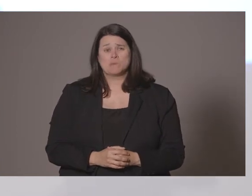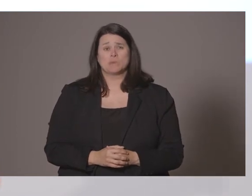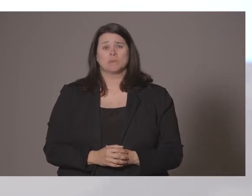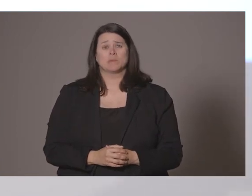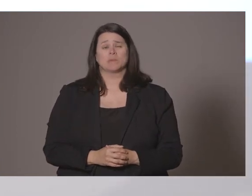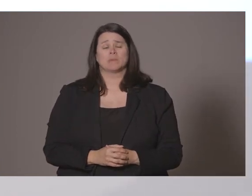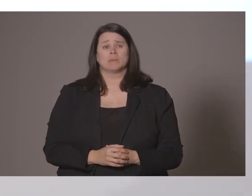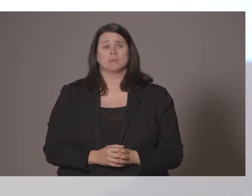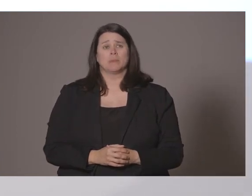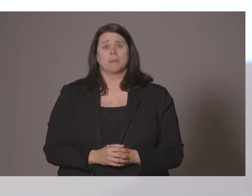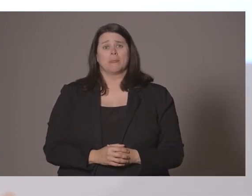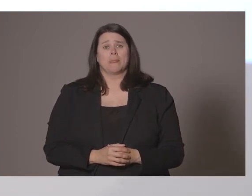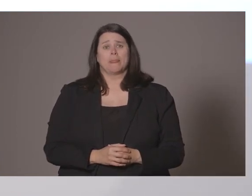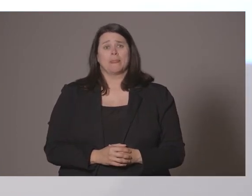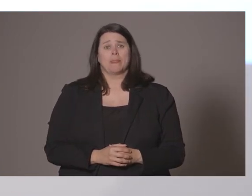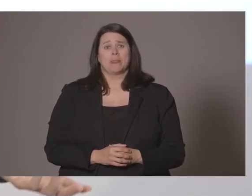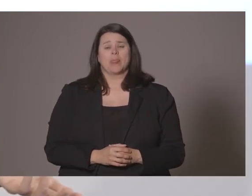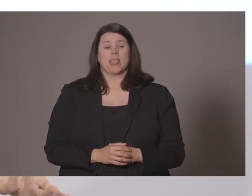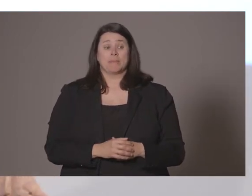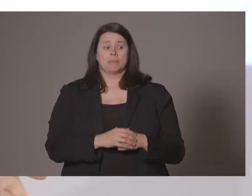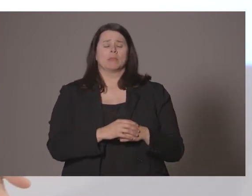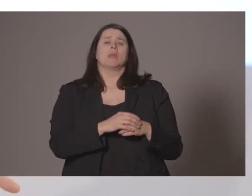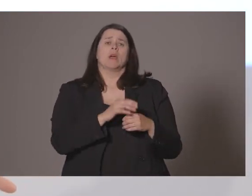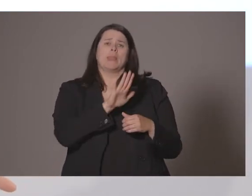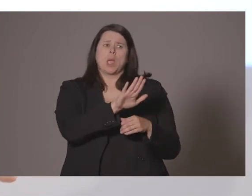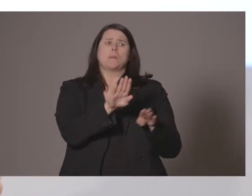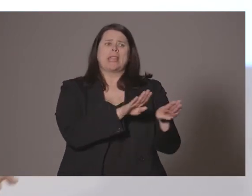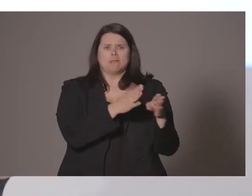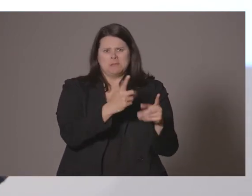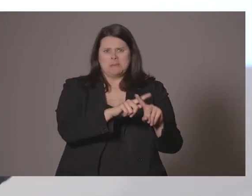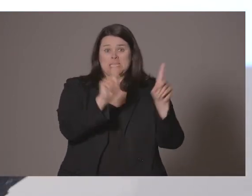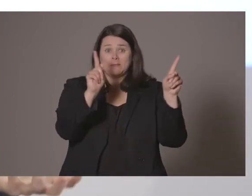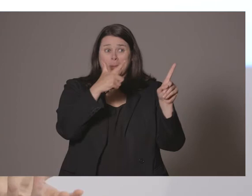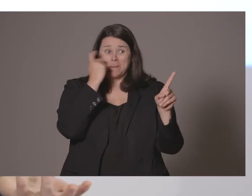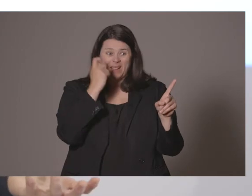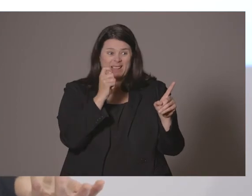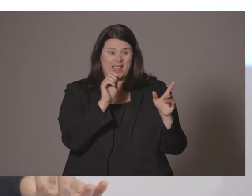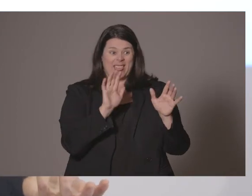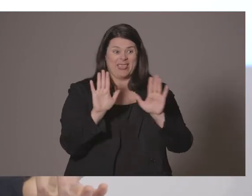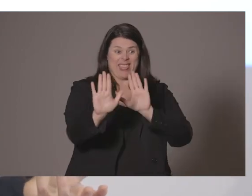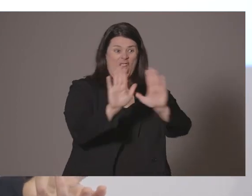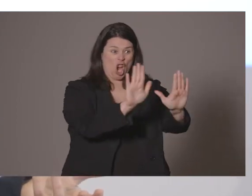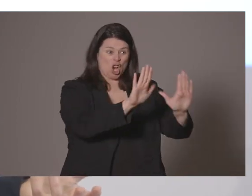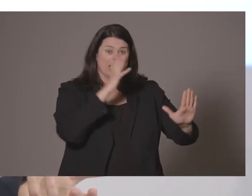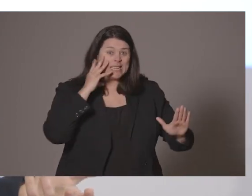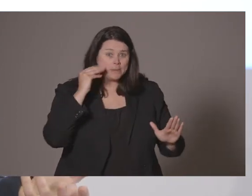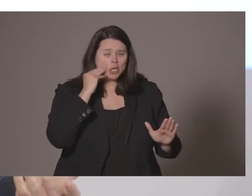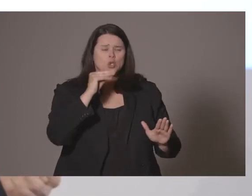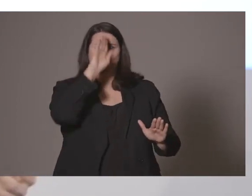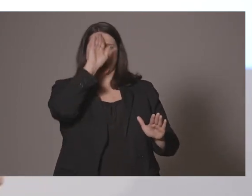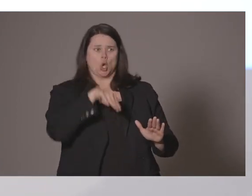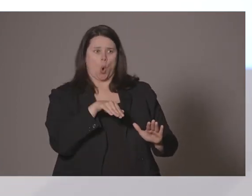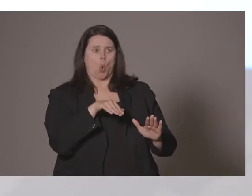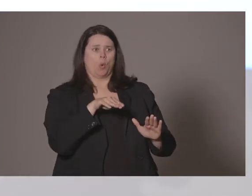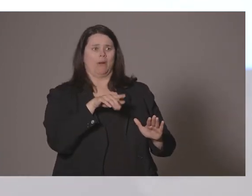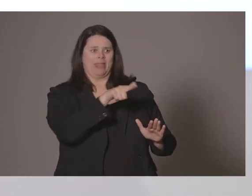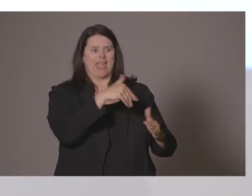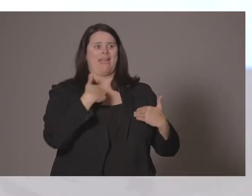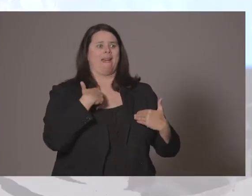the different behaviors that show up. It's also our aversion to the pain that is embedded in those bodies when we interact with those